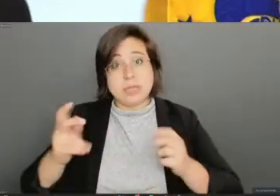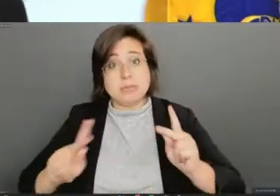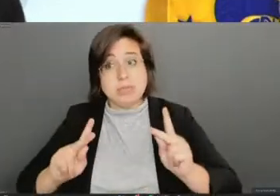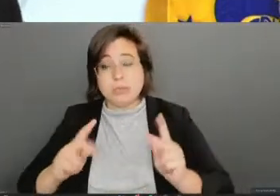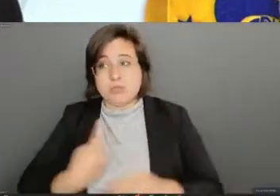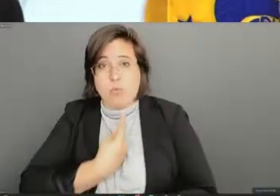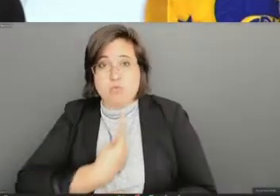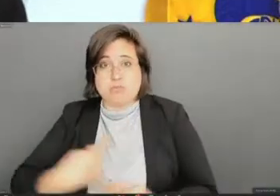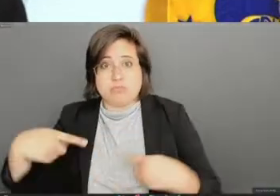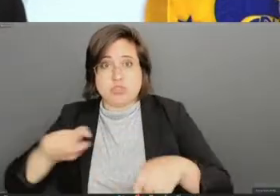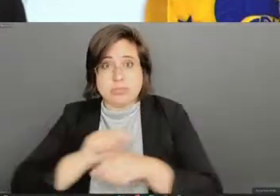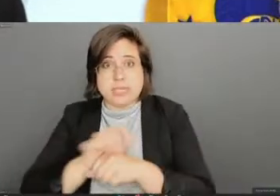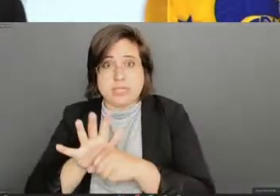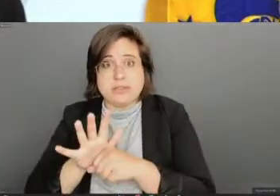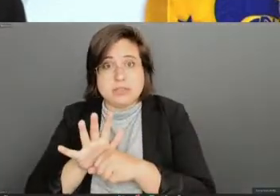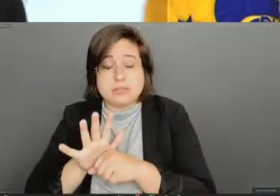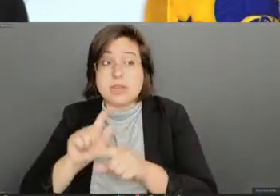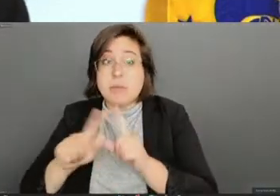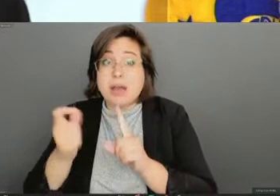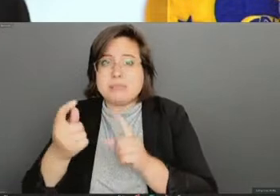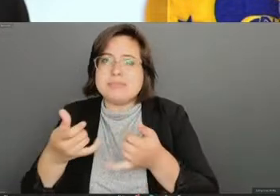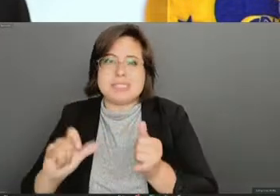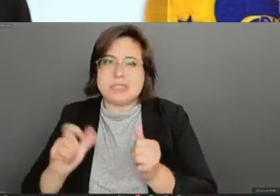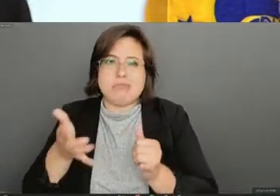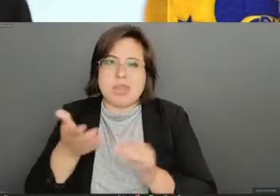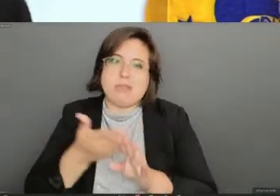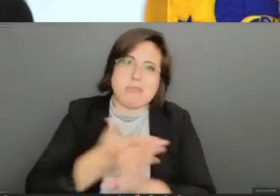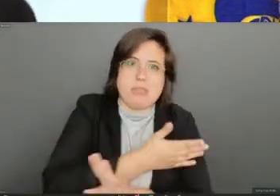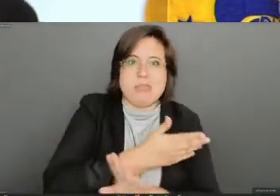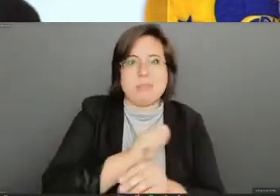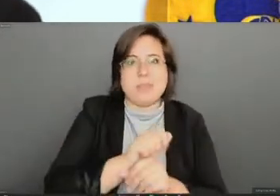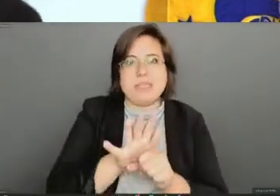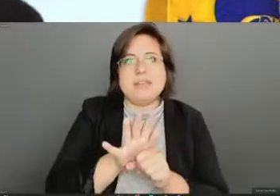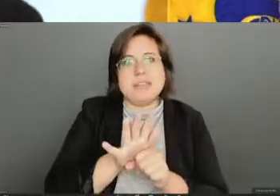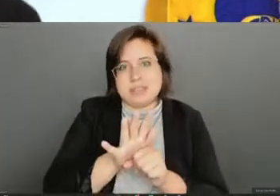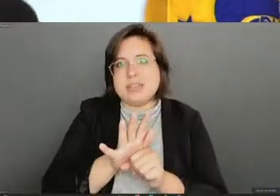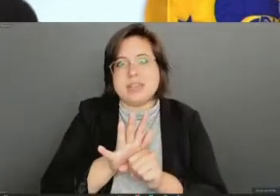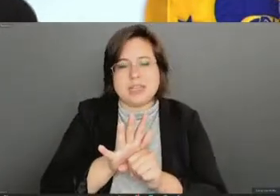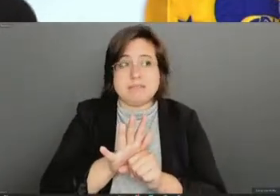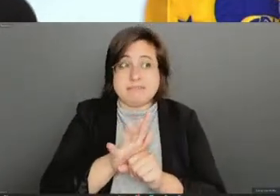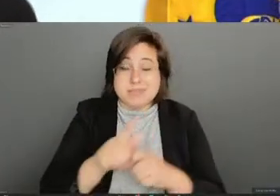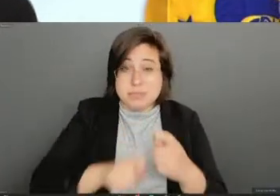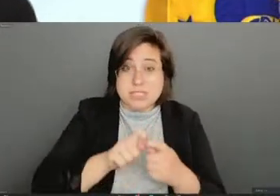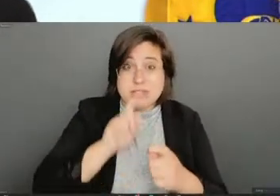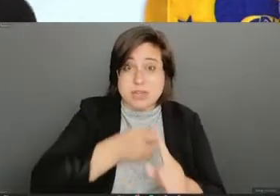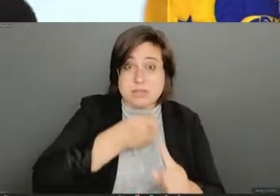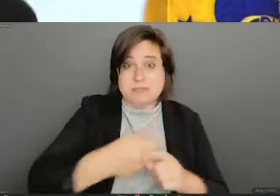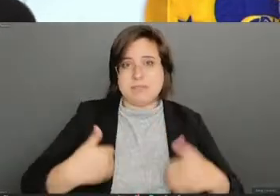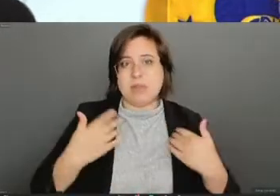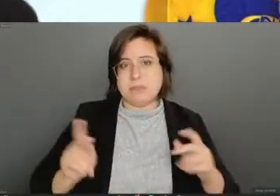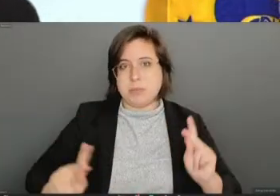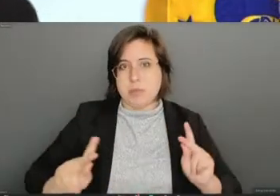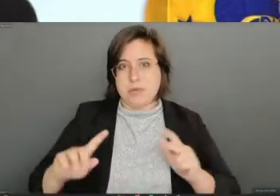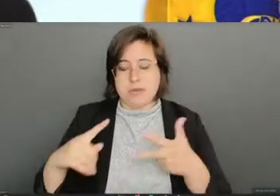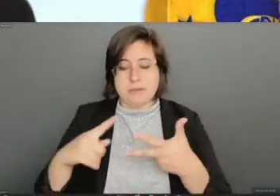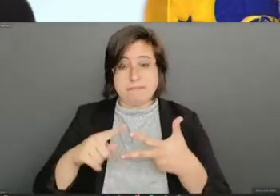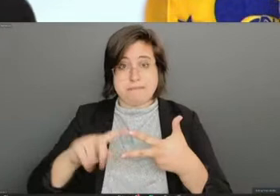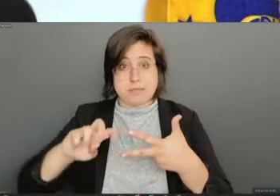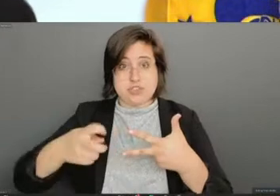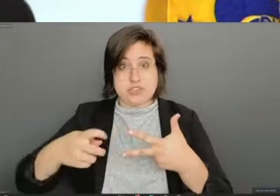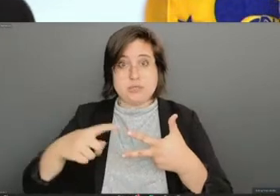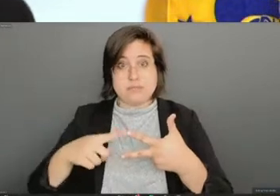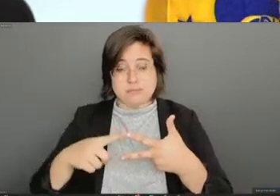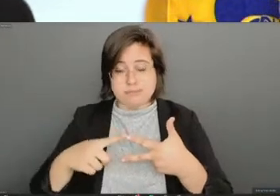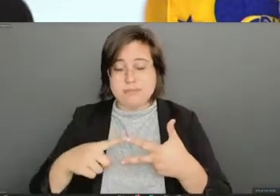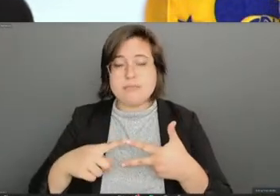this pandemic, but those issues predated the pandemic, and in particular are affecting young people in our country. The second issue